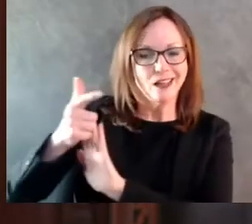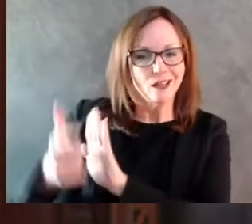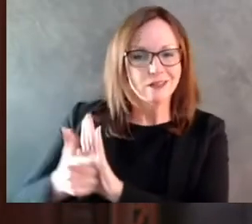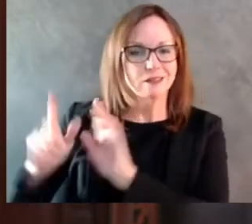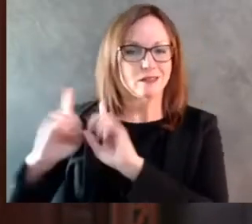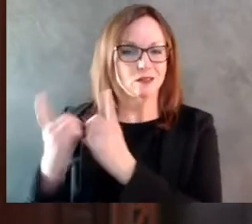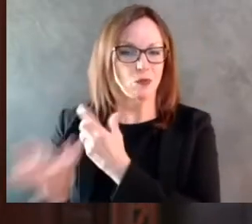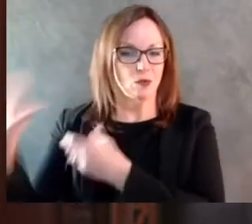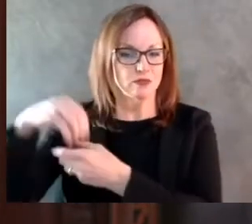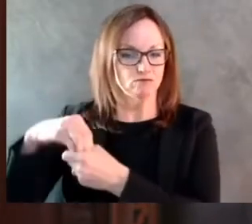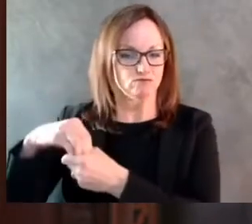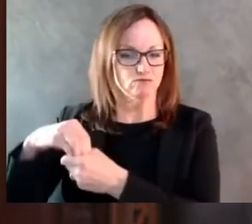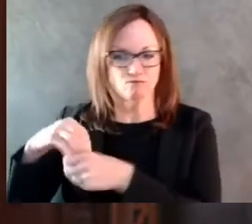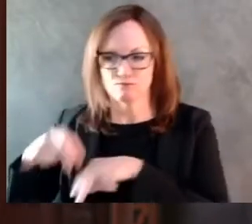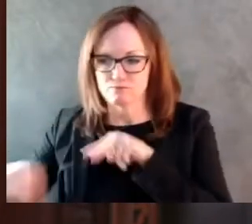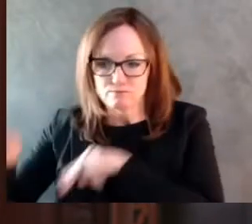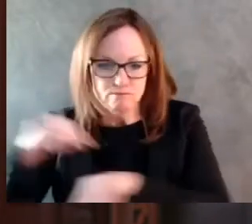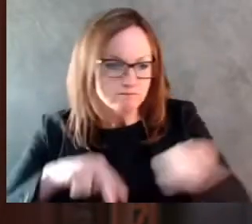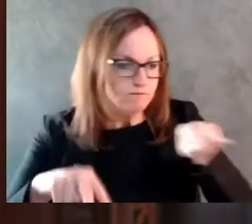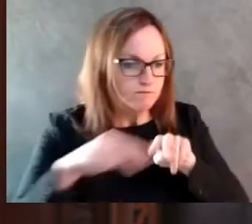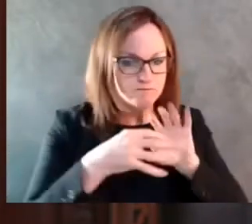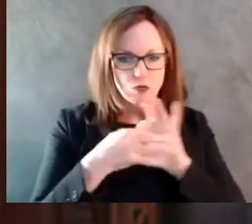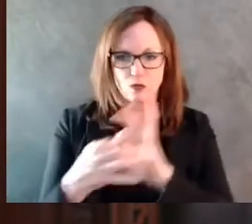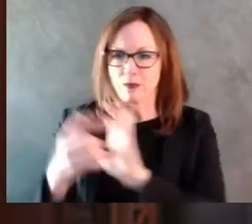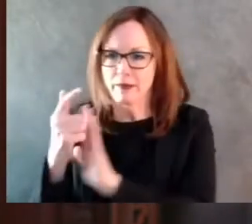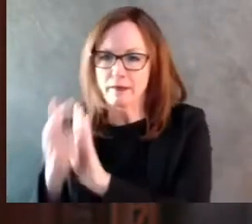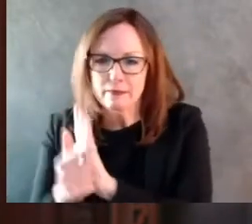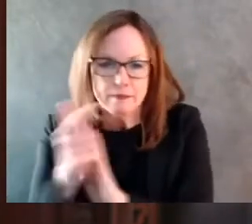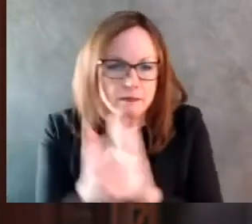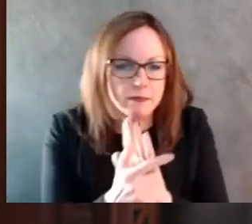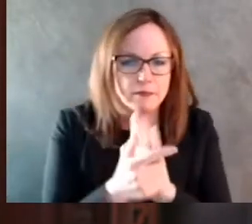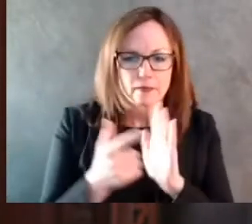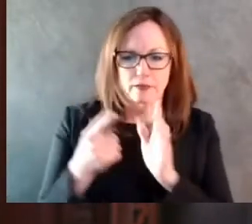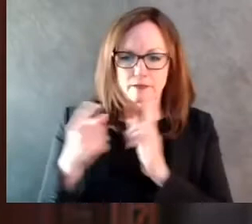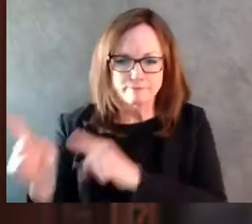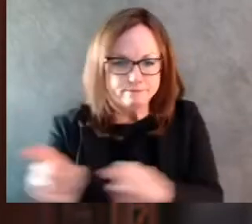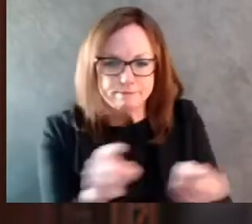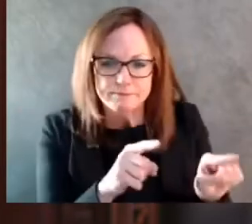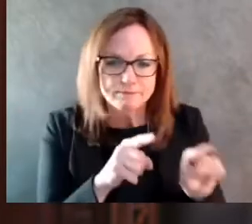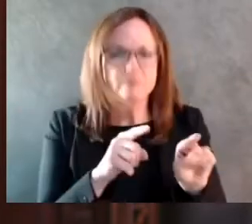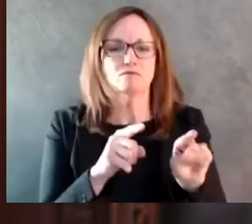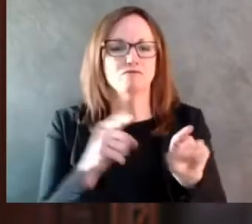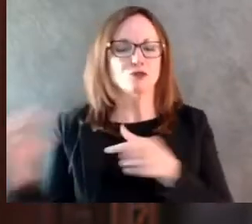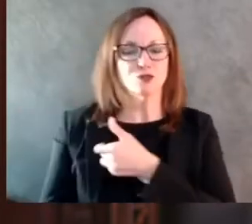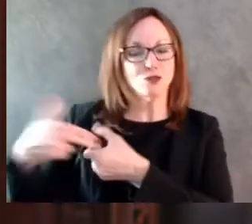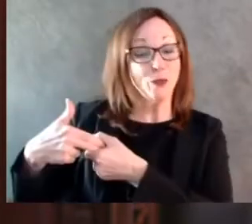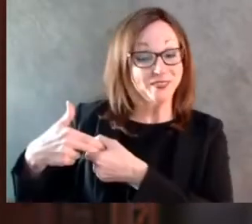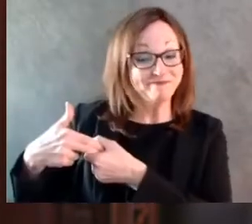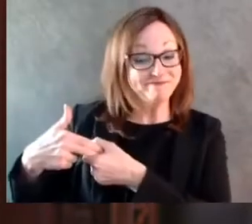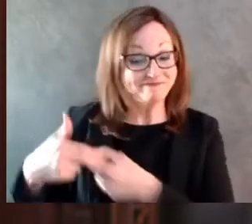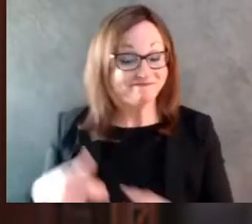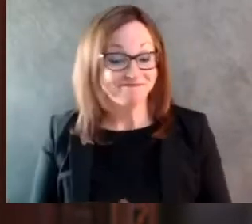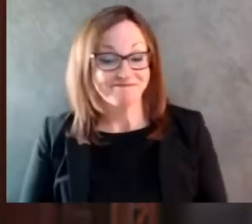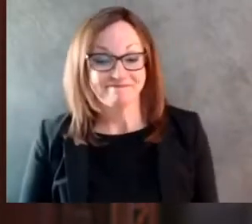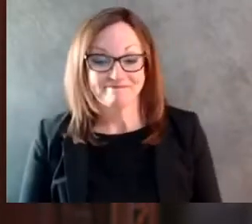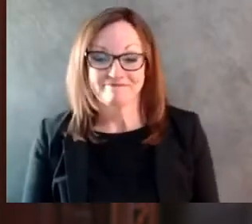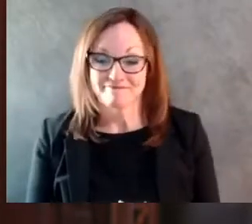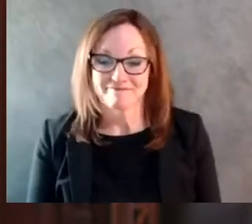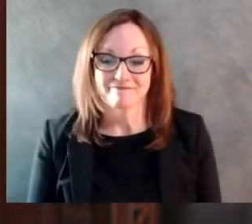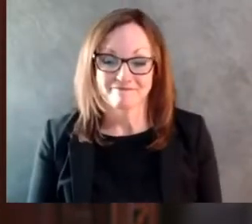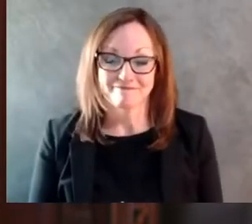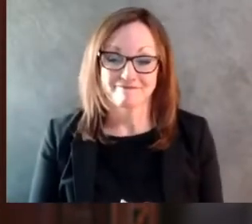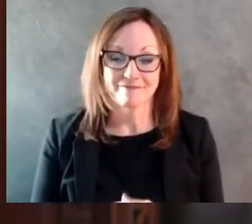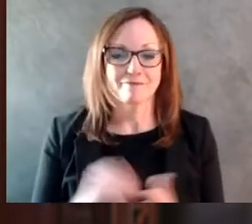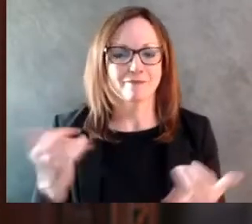by mail, local election officials and volunteers worked diligently and thoughtfully to ensure that every